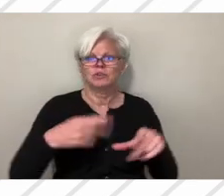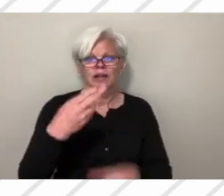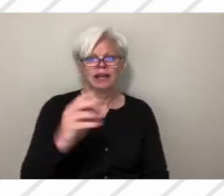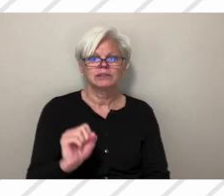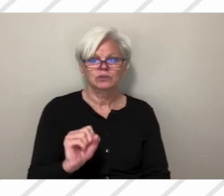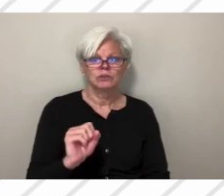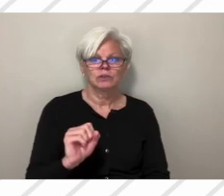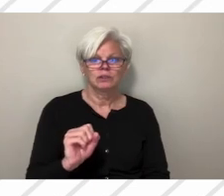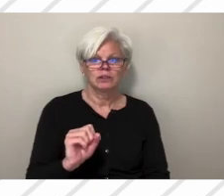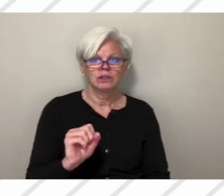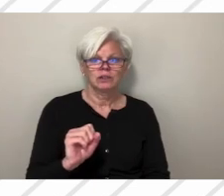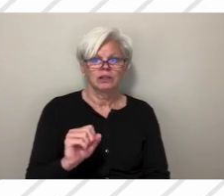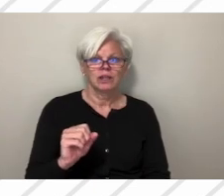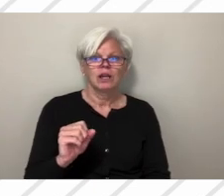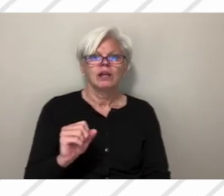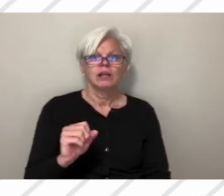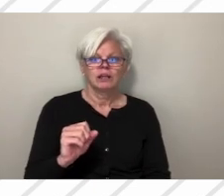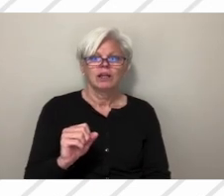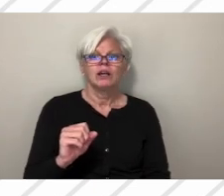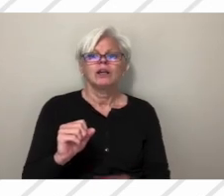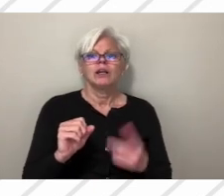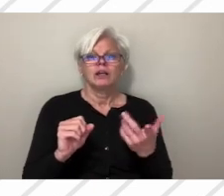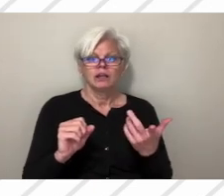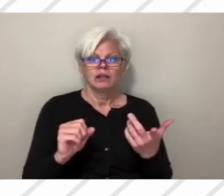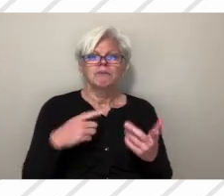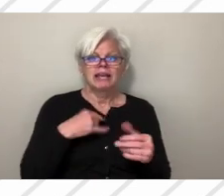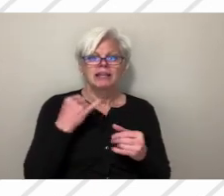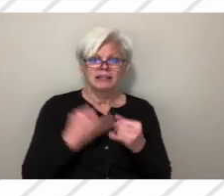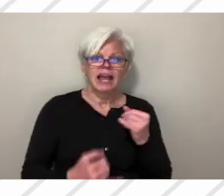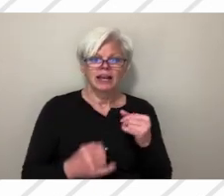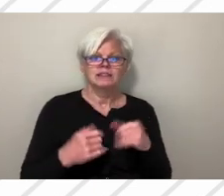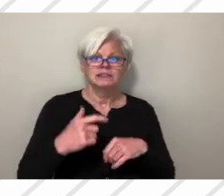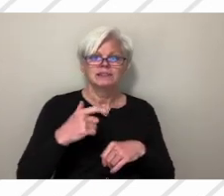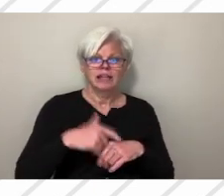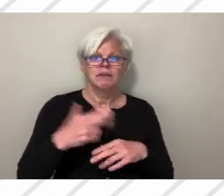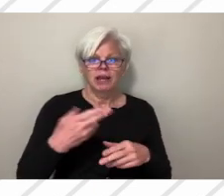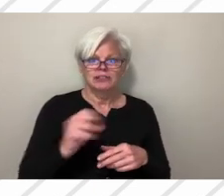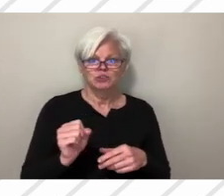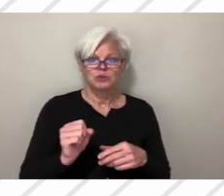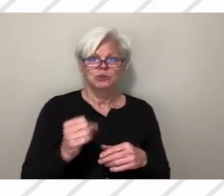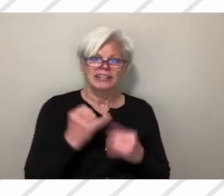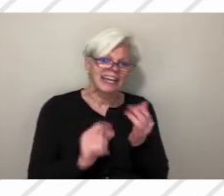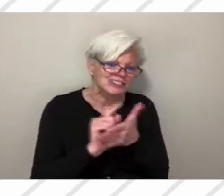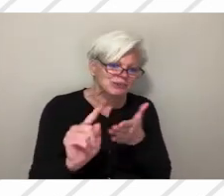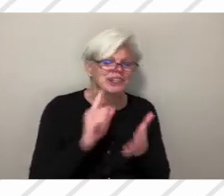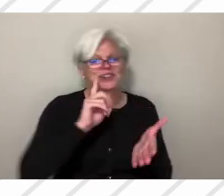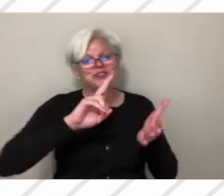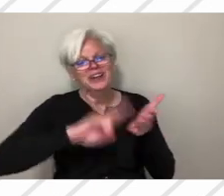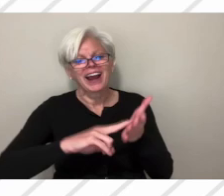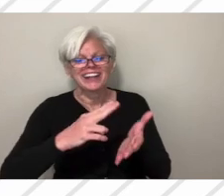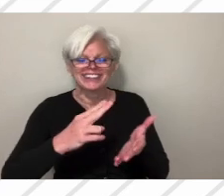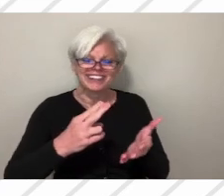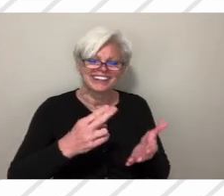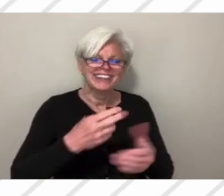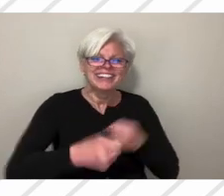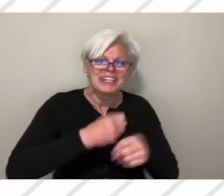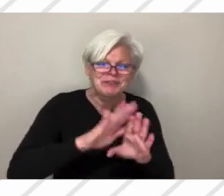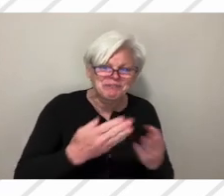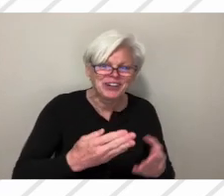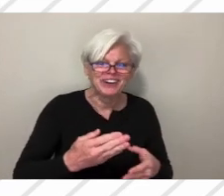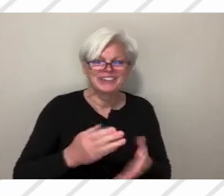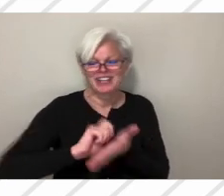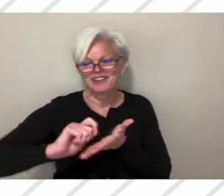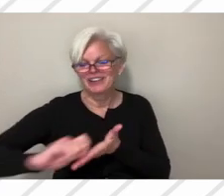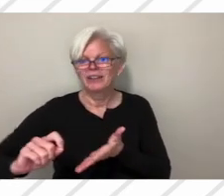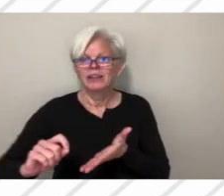My last year, week in high school, you know, when you're signing yearbooks and you're saying your little notes in there, we're sitting in the high school